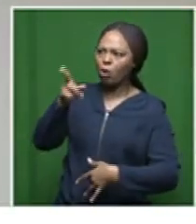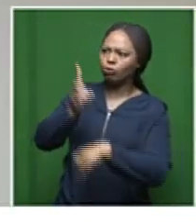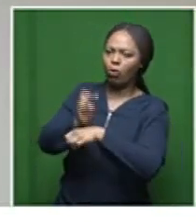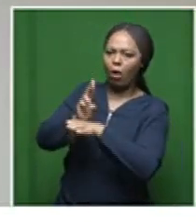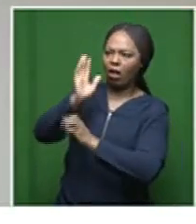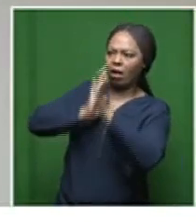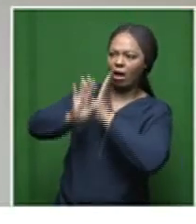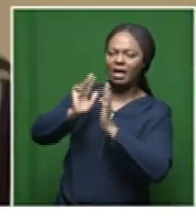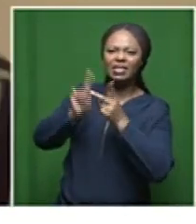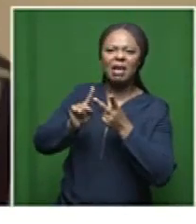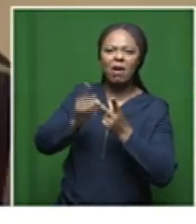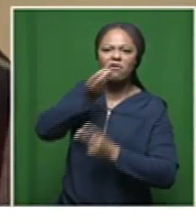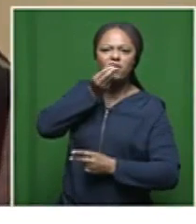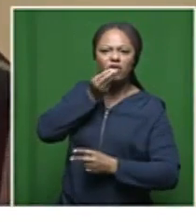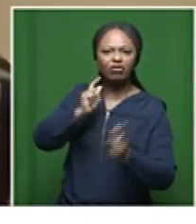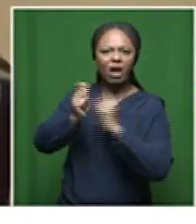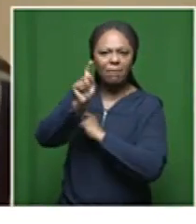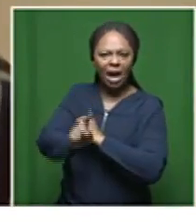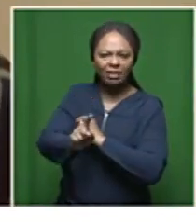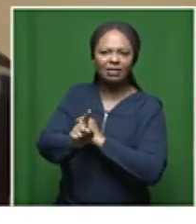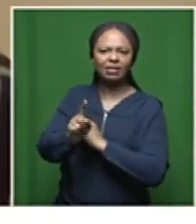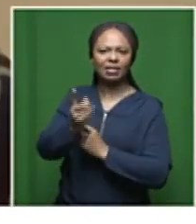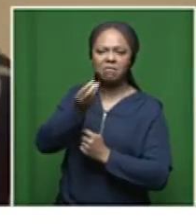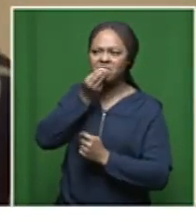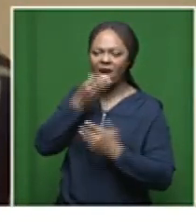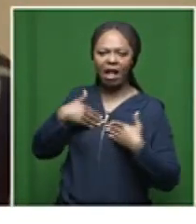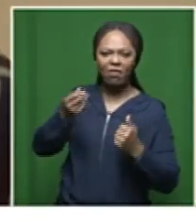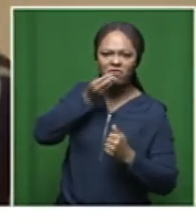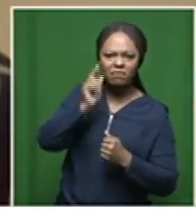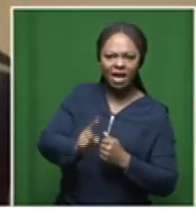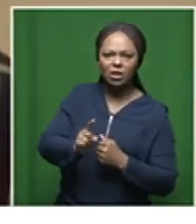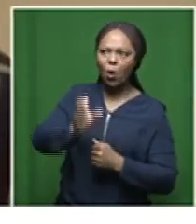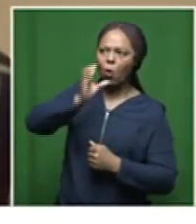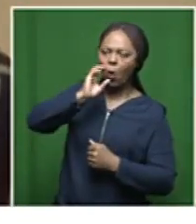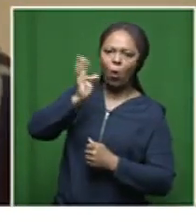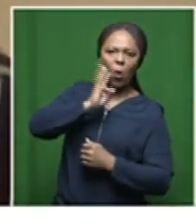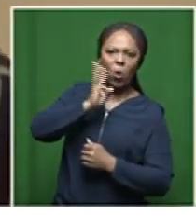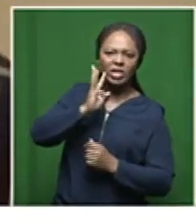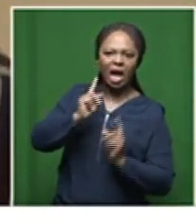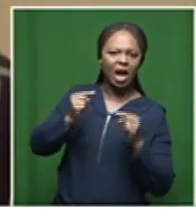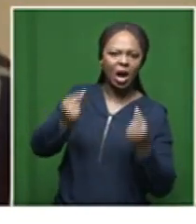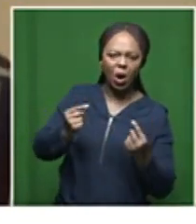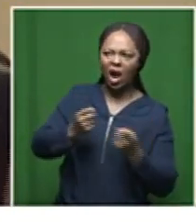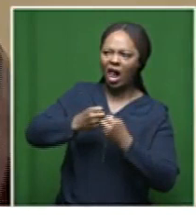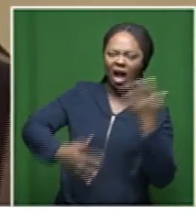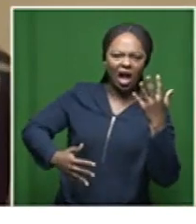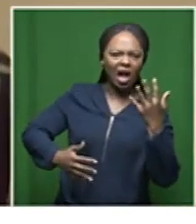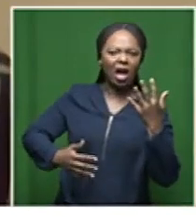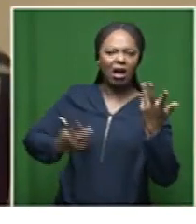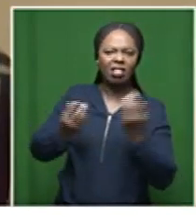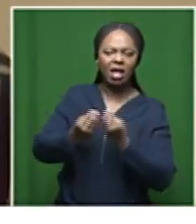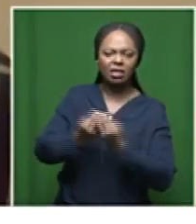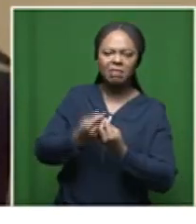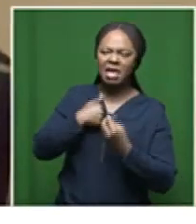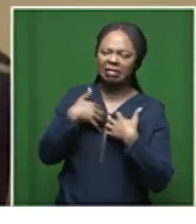can't eat the food that you've been eating. You can't drink water anymore. So it was quite stressful for me as a